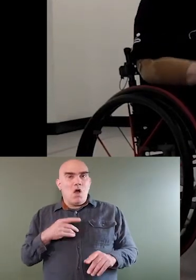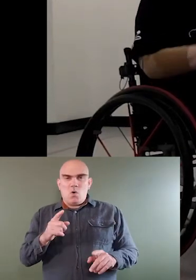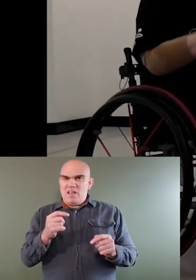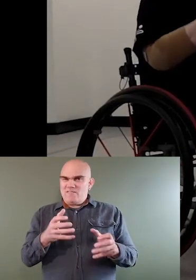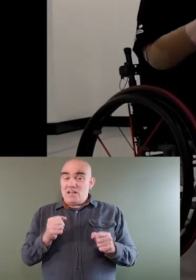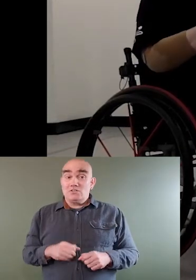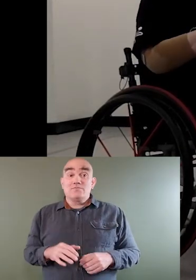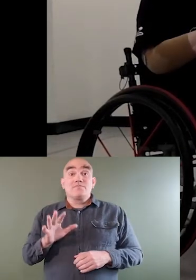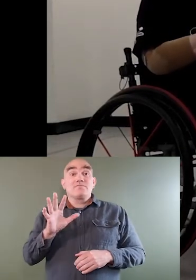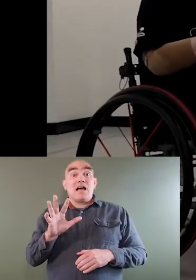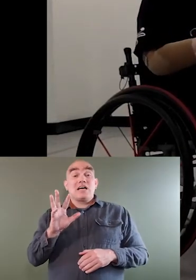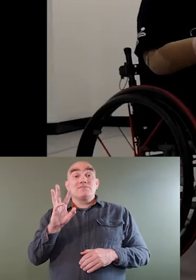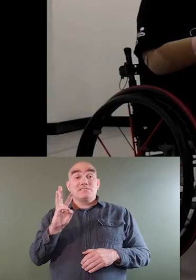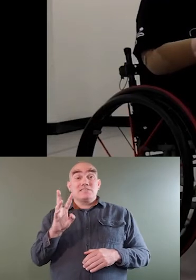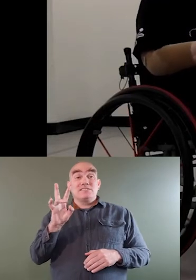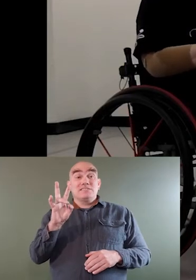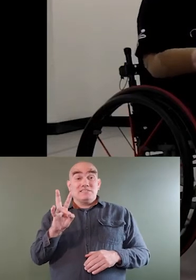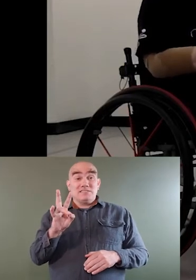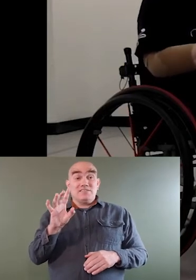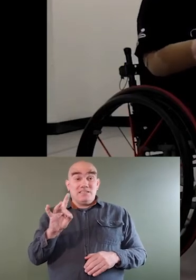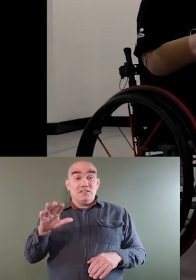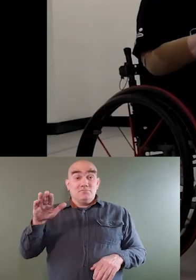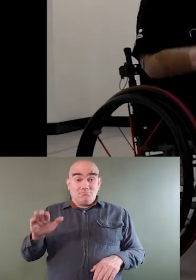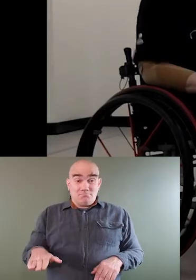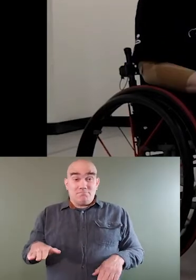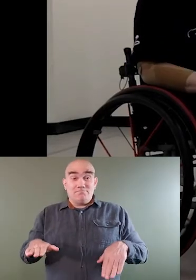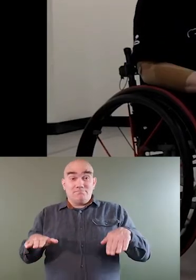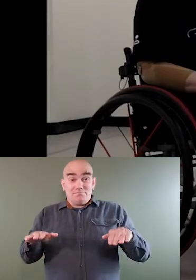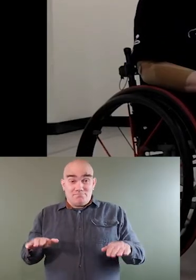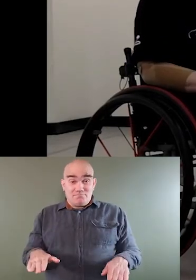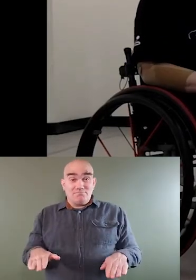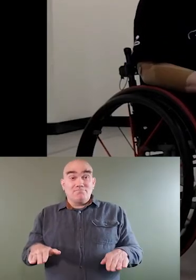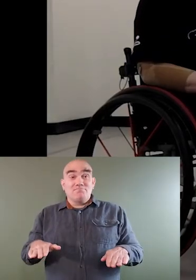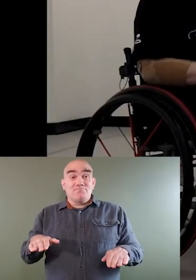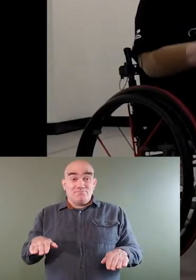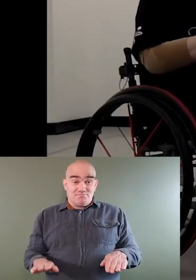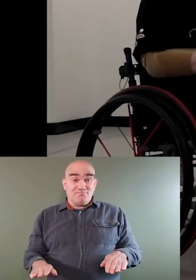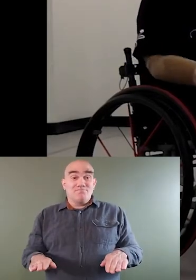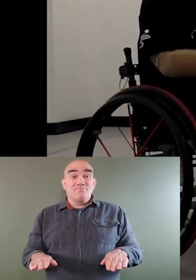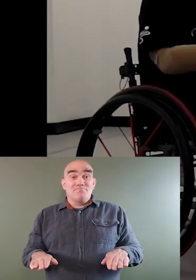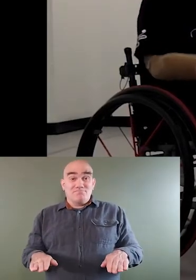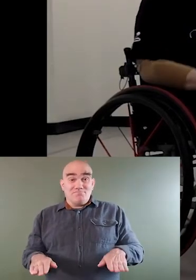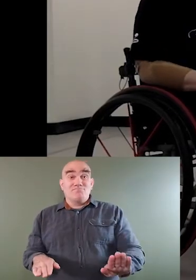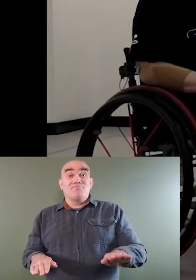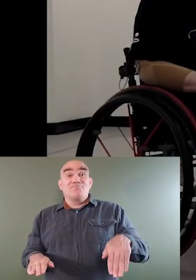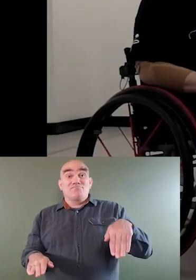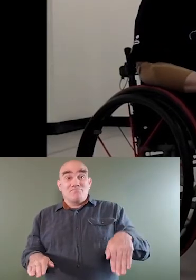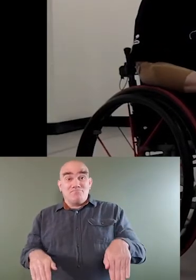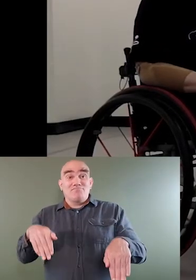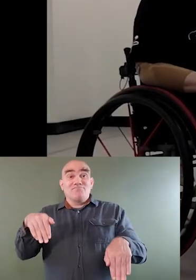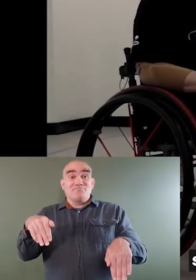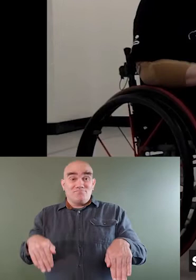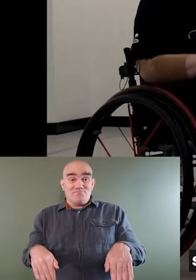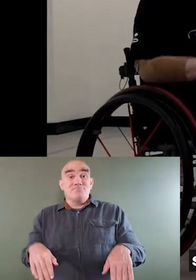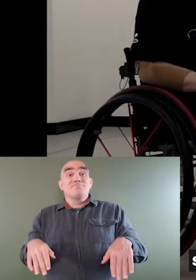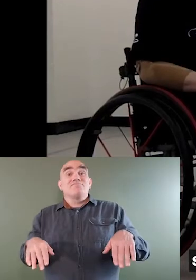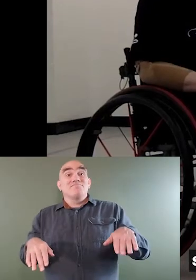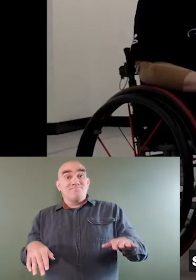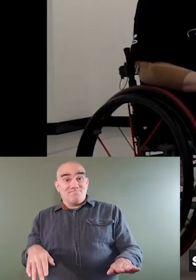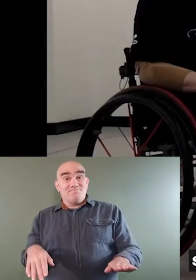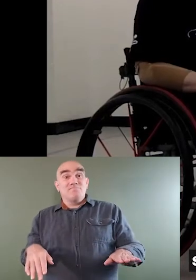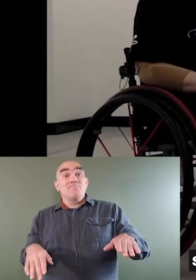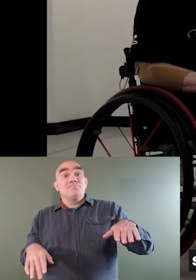faster. 5, 6, 7, stomp, hop, step, go, left, step,